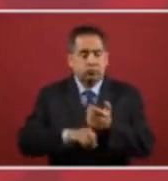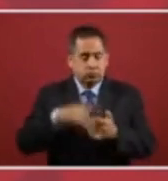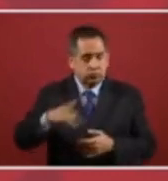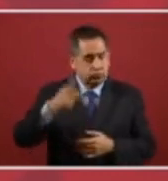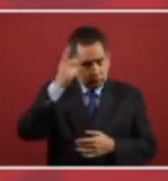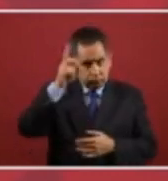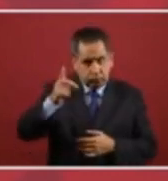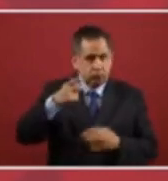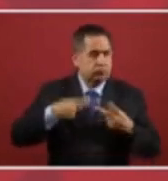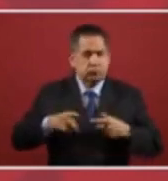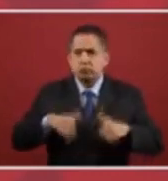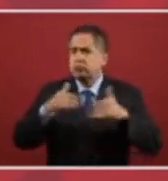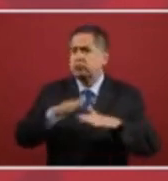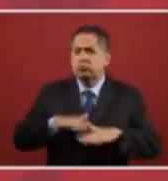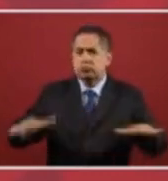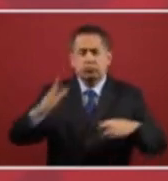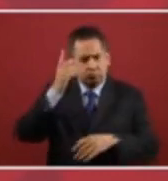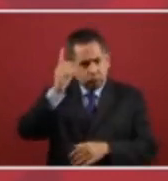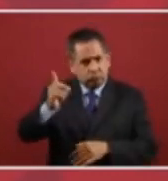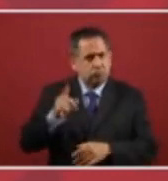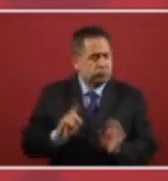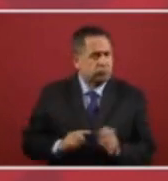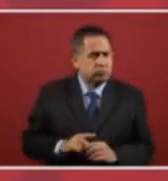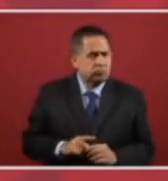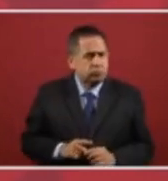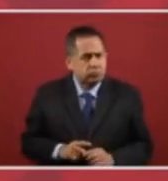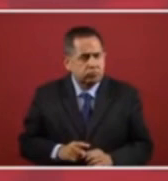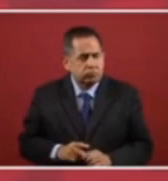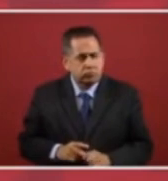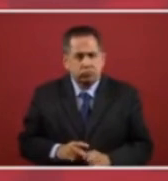which belong to the people